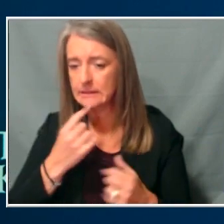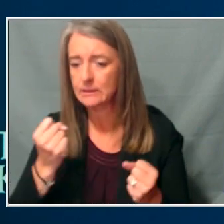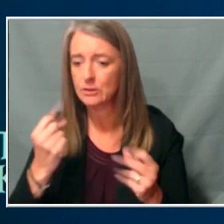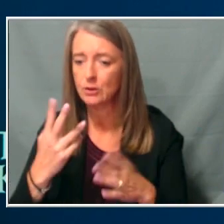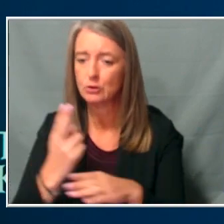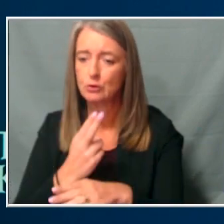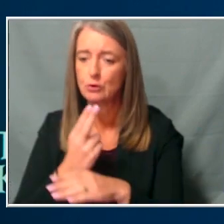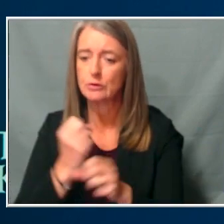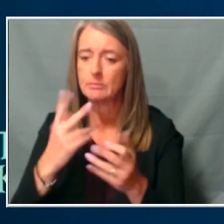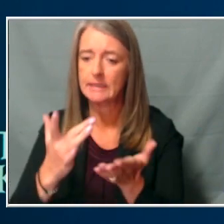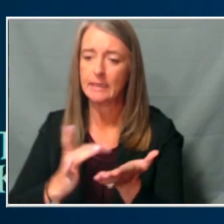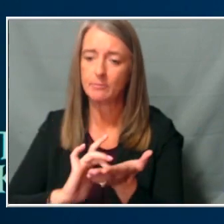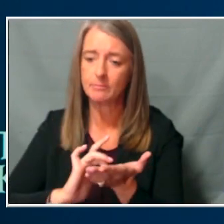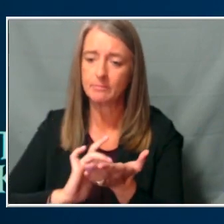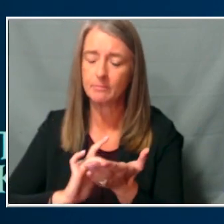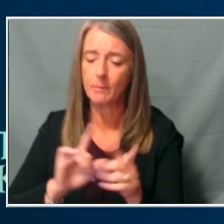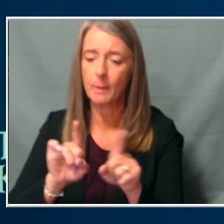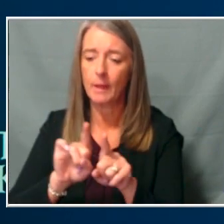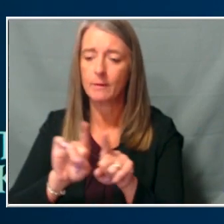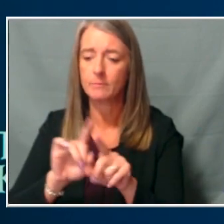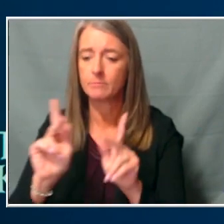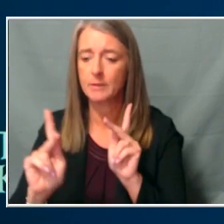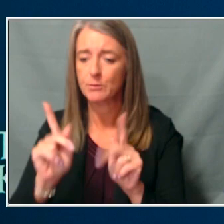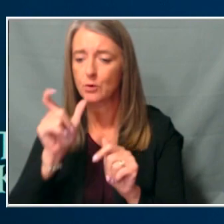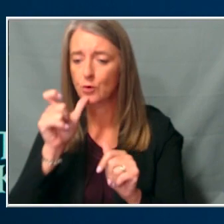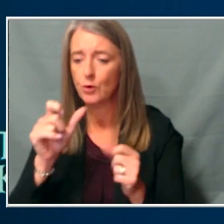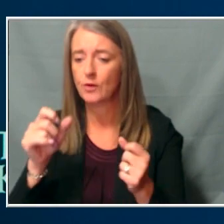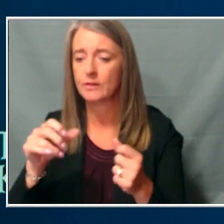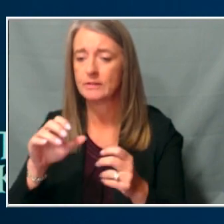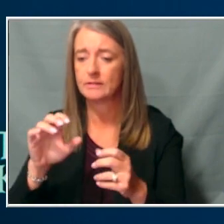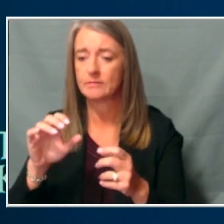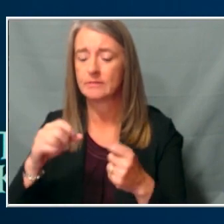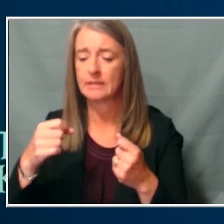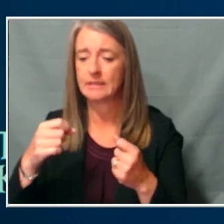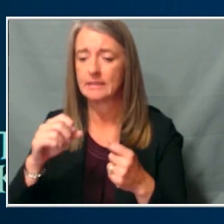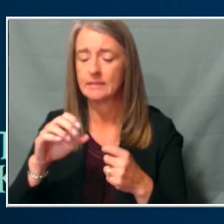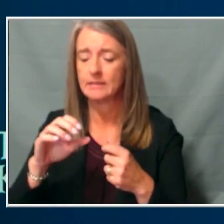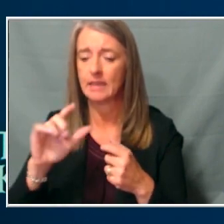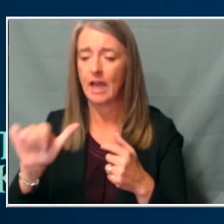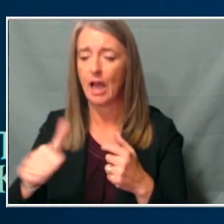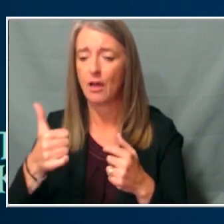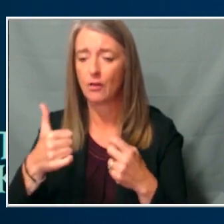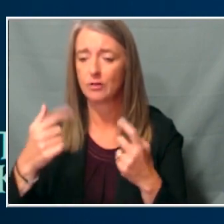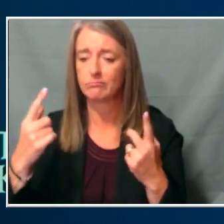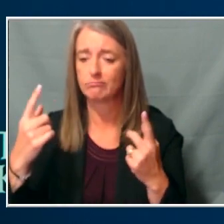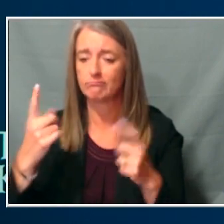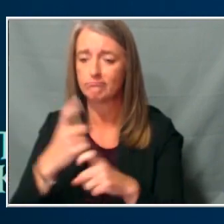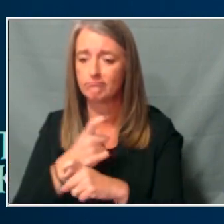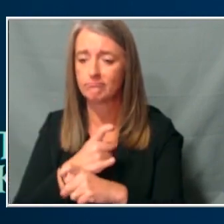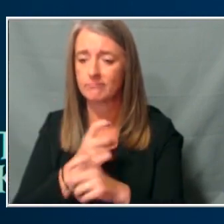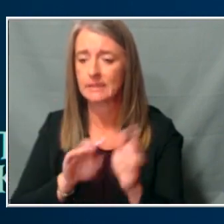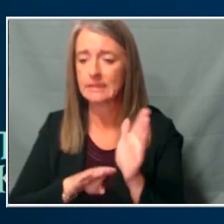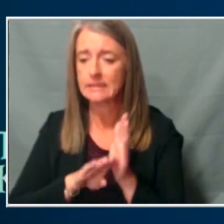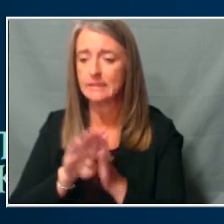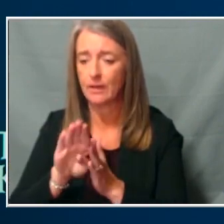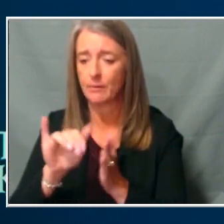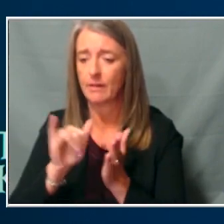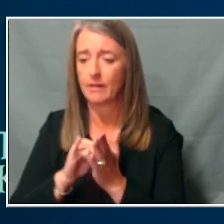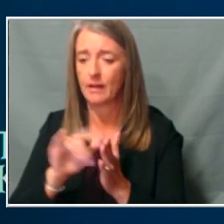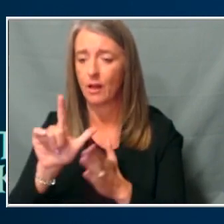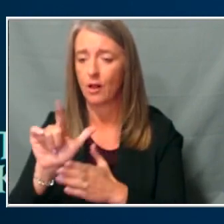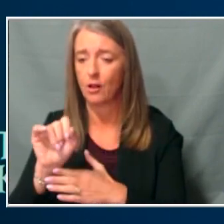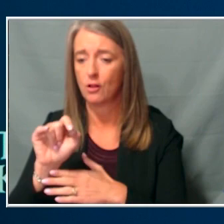medications, and also those who may have electrolyte abnormalities may be at risk of developing the acquired form of long QT.